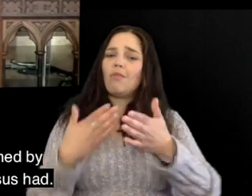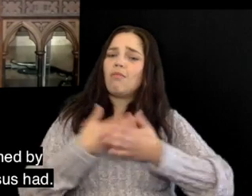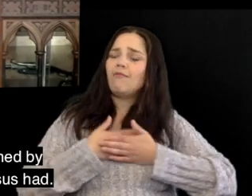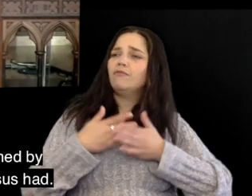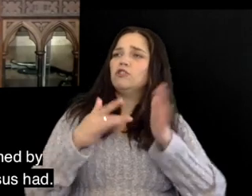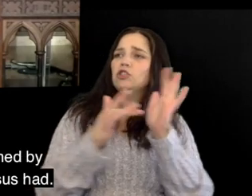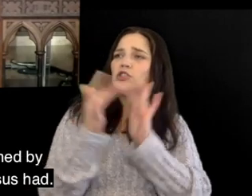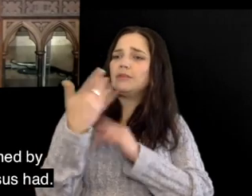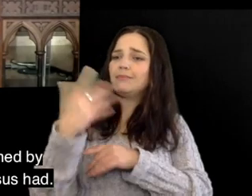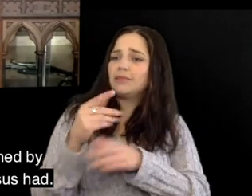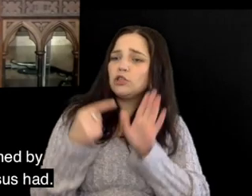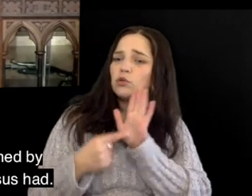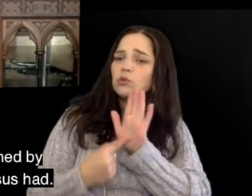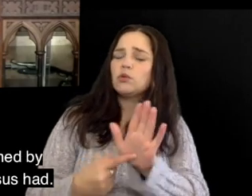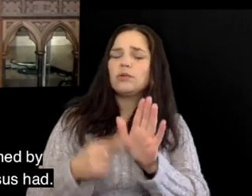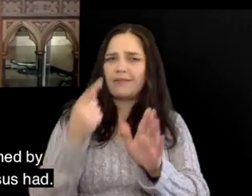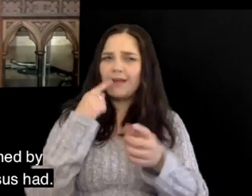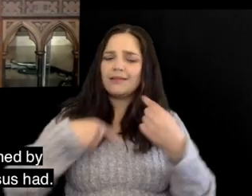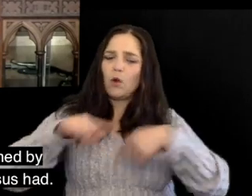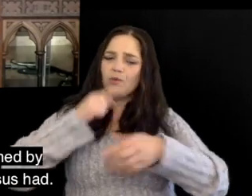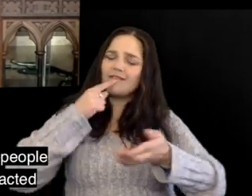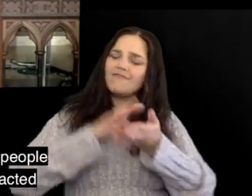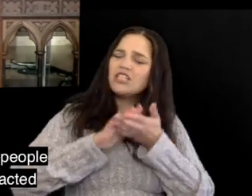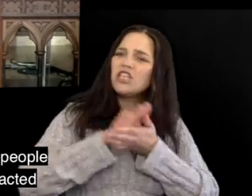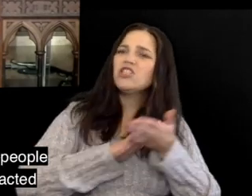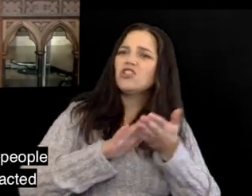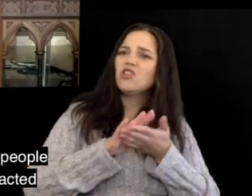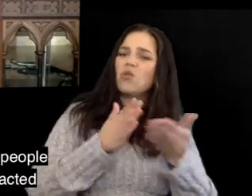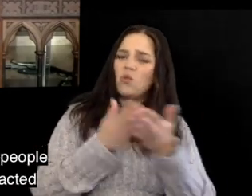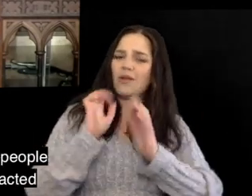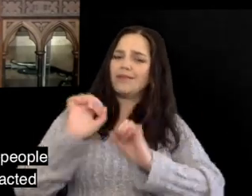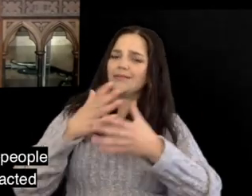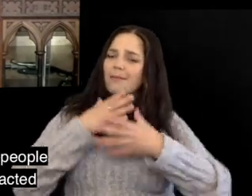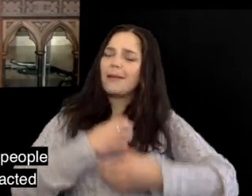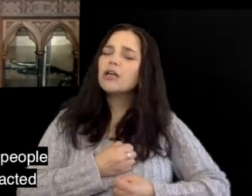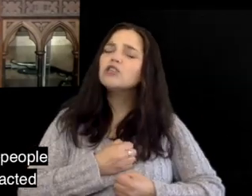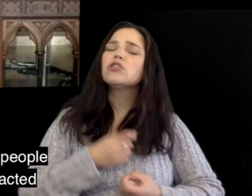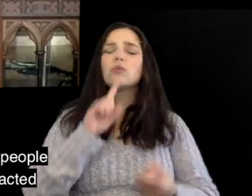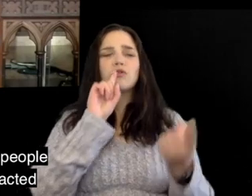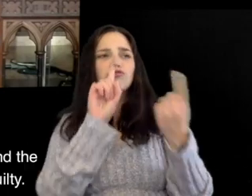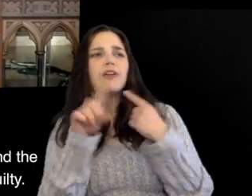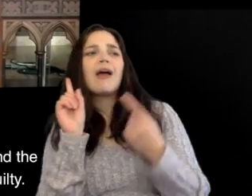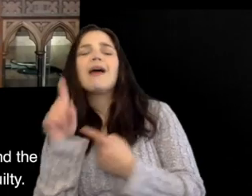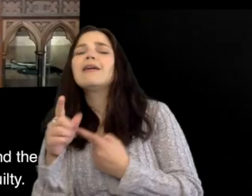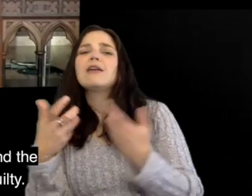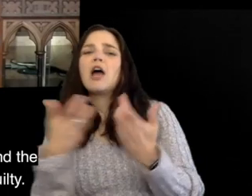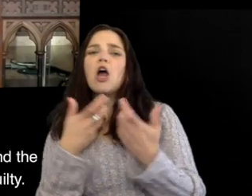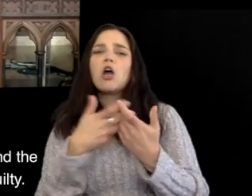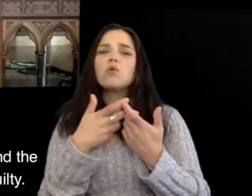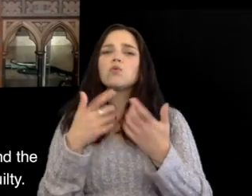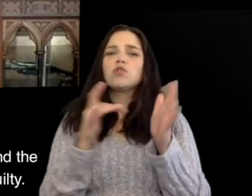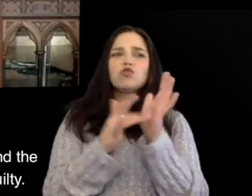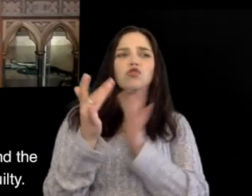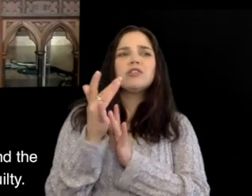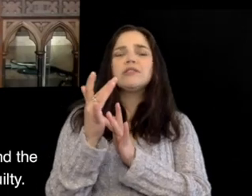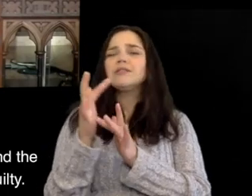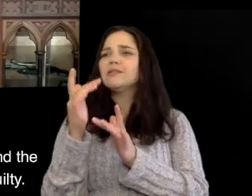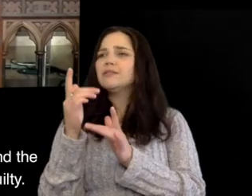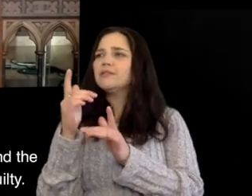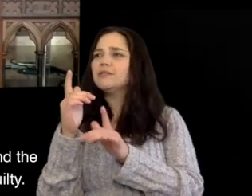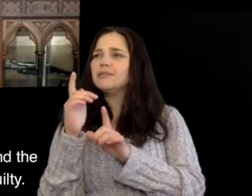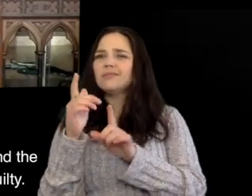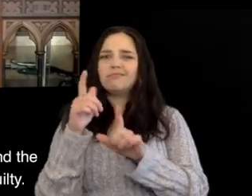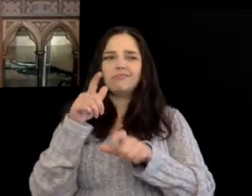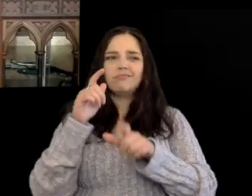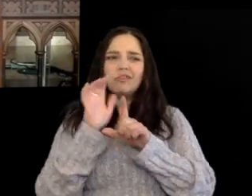the love that Jesus showed. We're going to be defined by the compassion that Jesus had. We're going to react to people the way that Jesus reacted to the marginalized